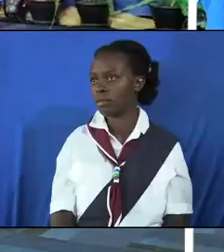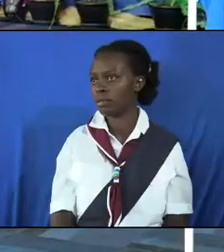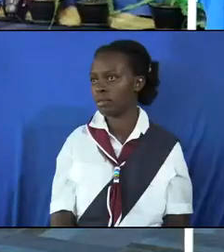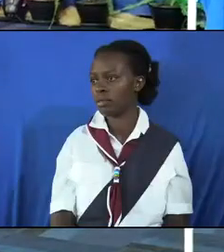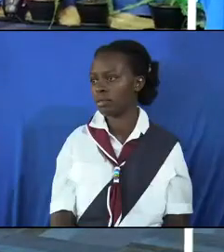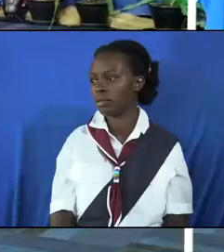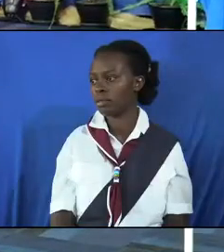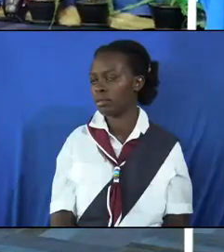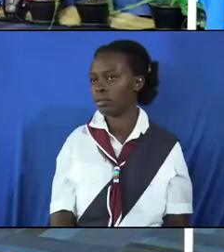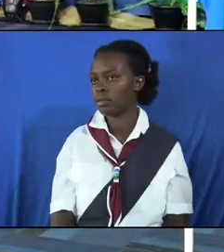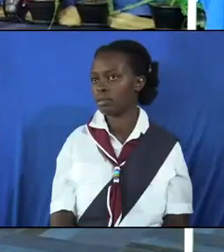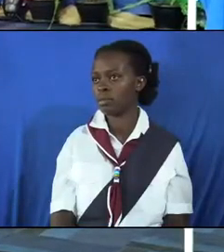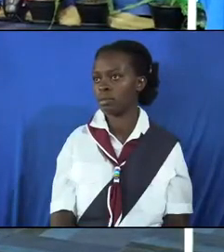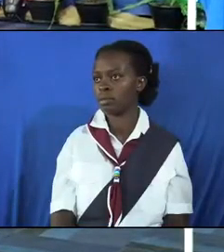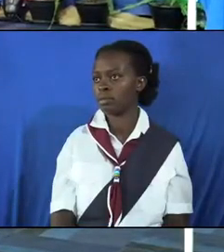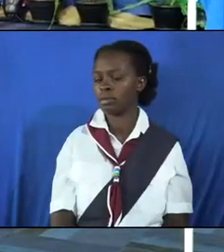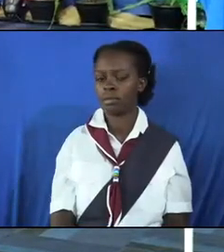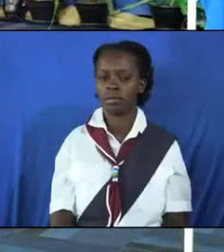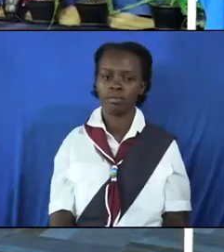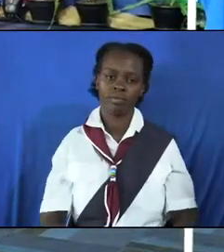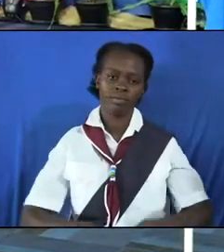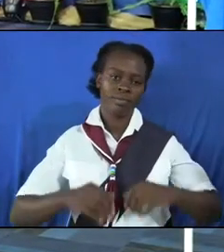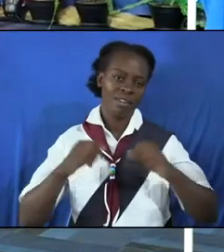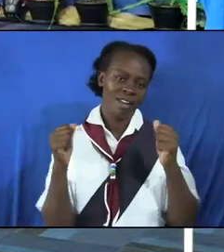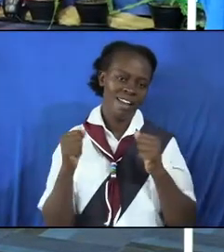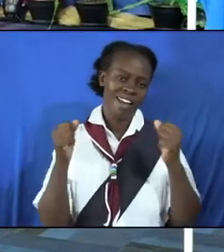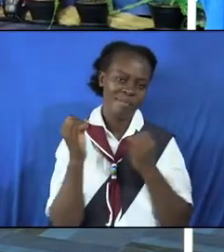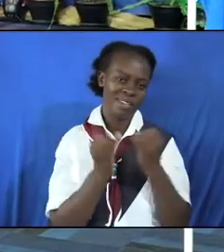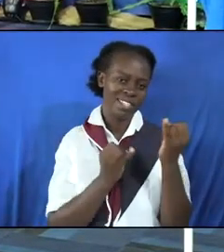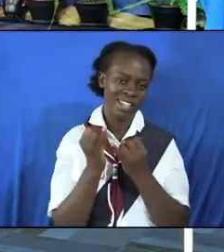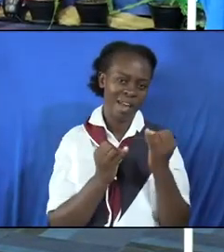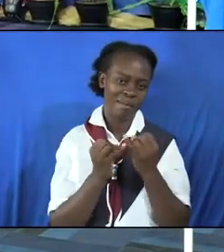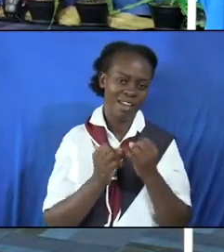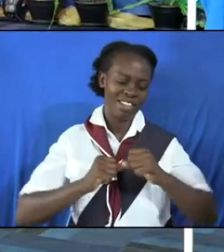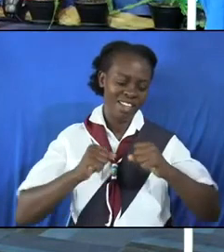Happy Sabbath, Church. Happy day.